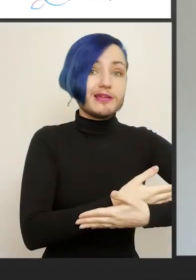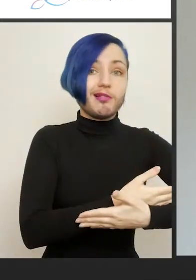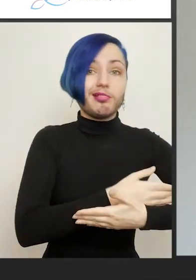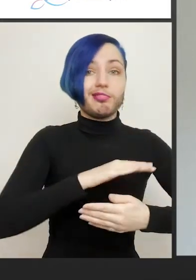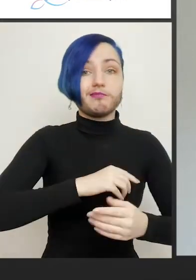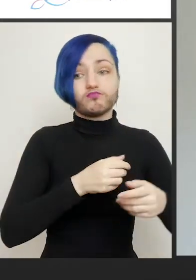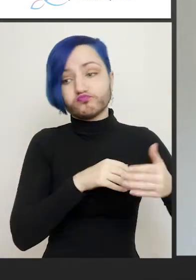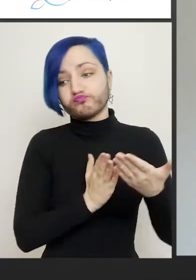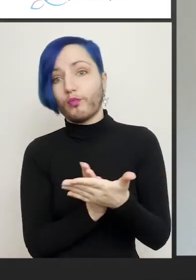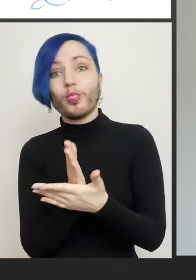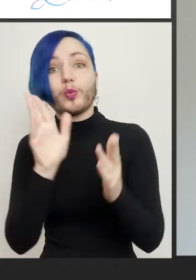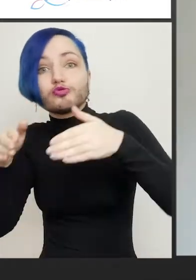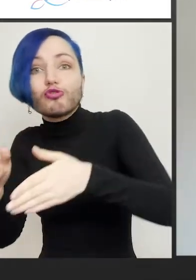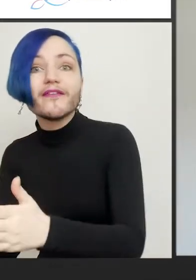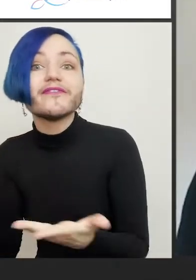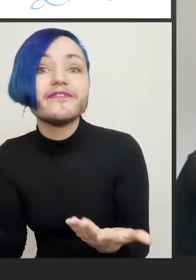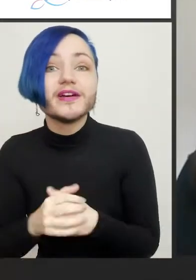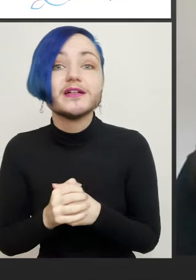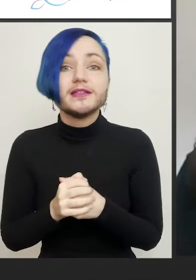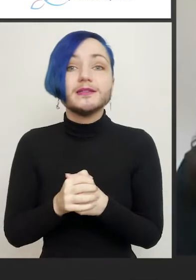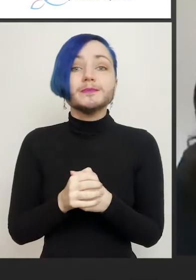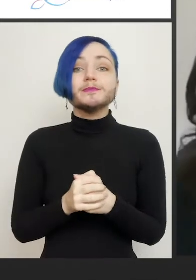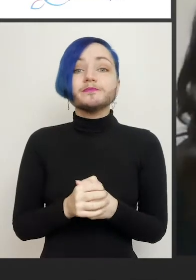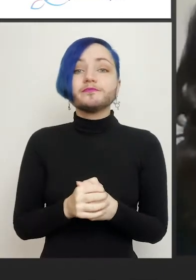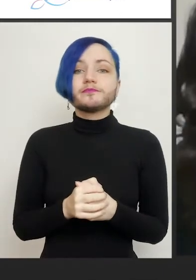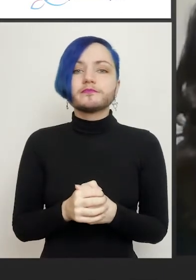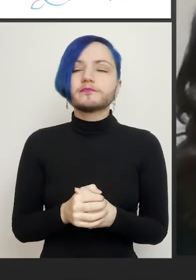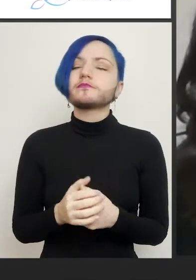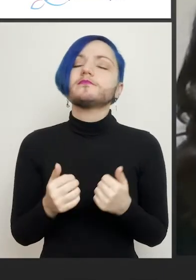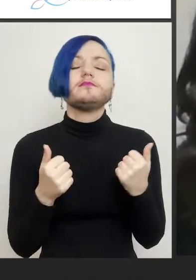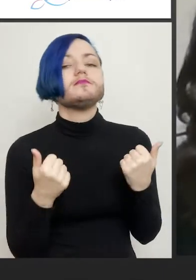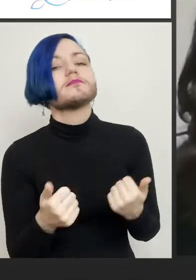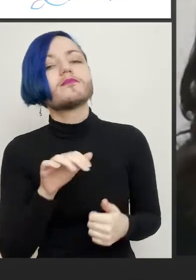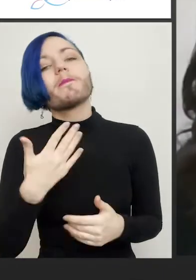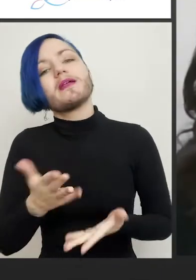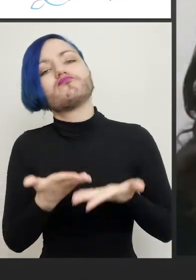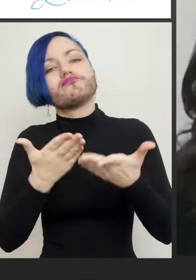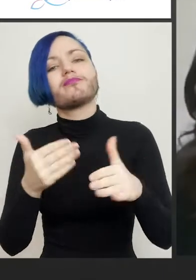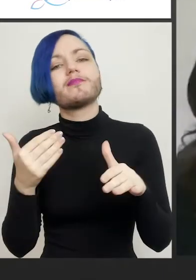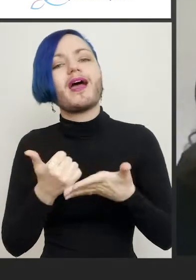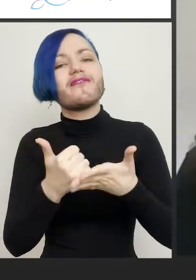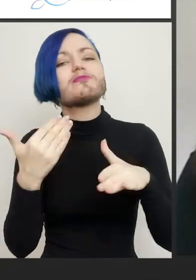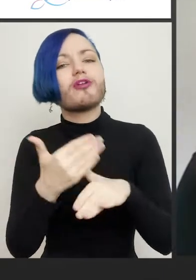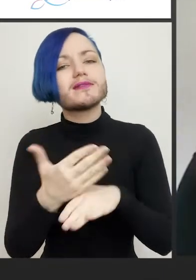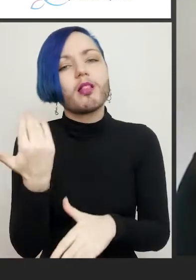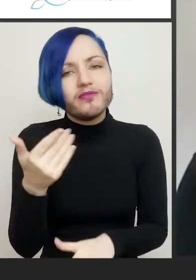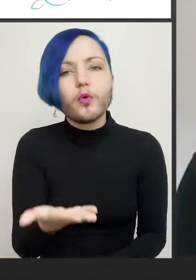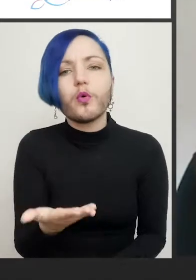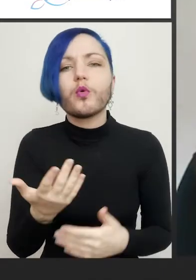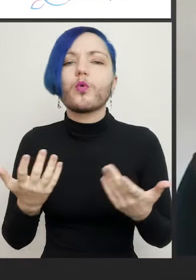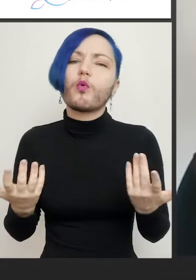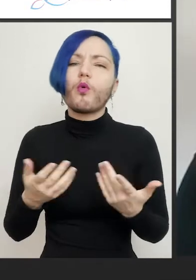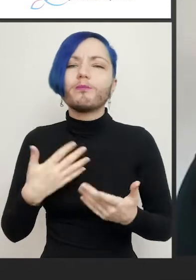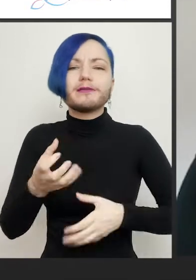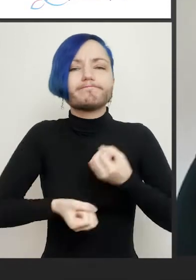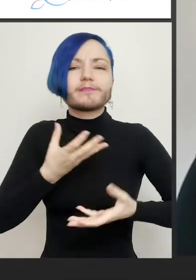basically. Yeah, and you've given some really practical advice in the past, or explained